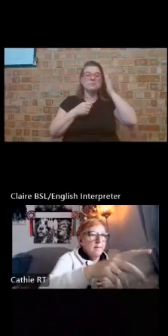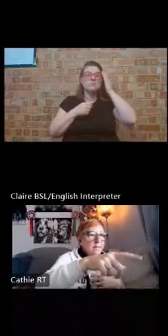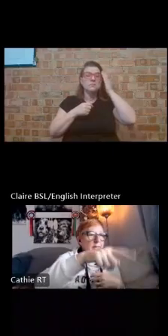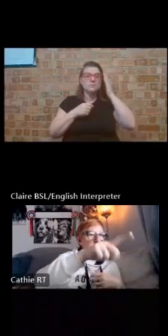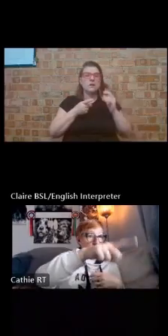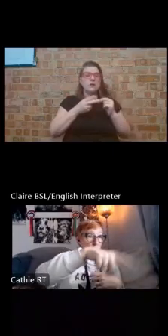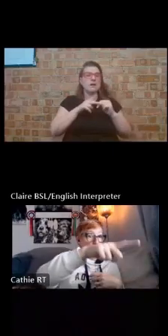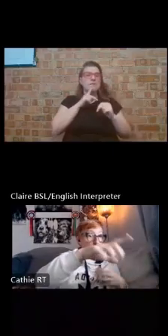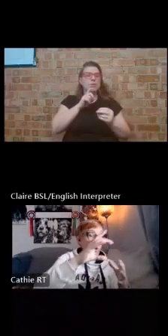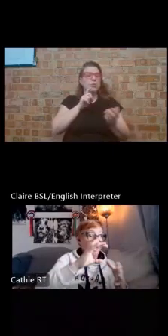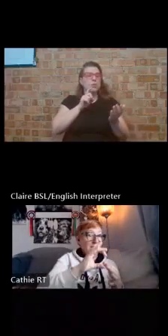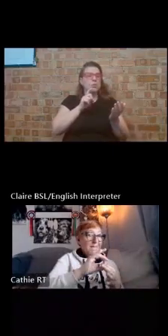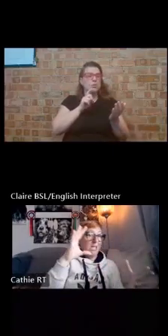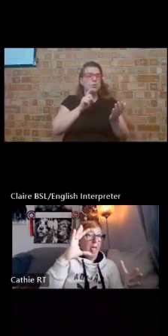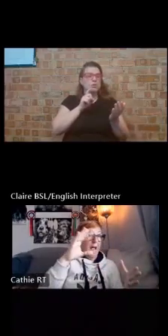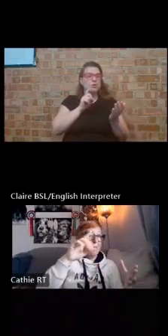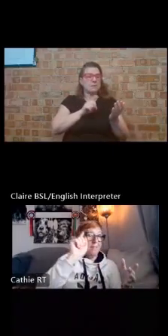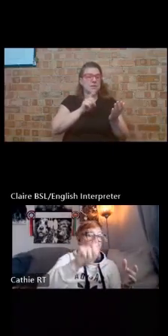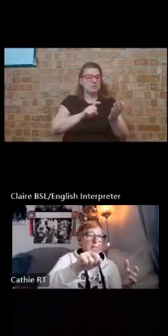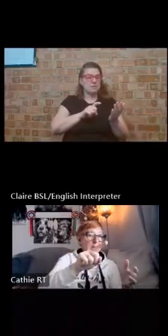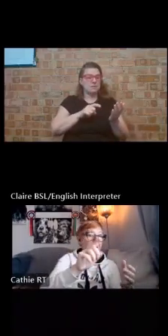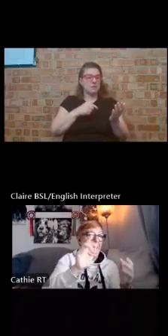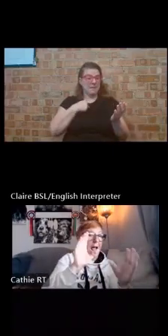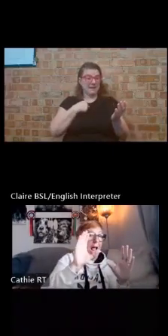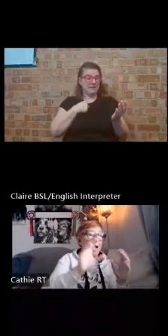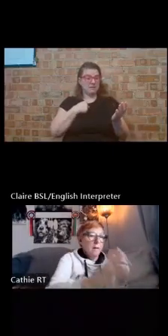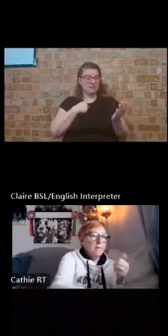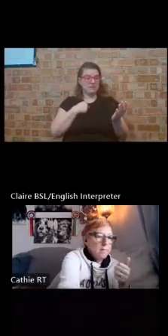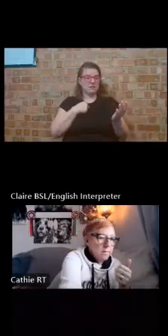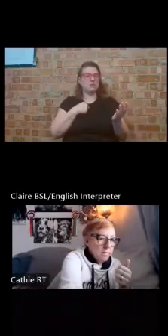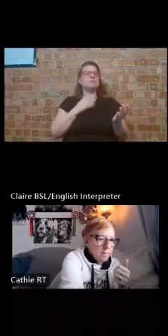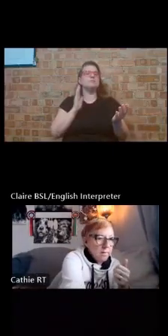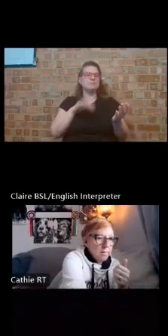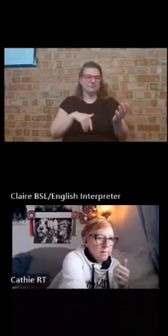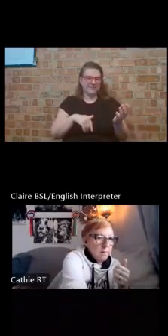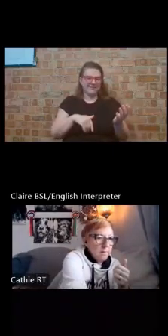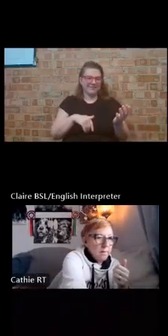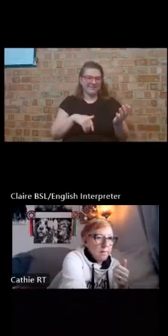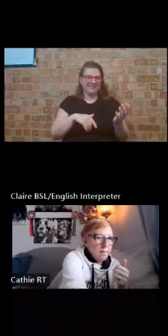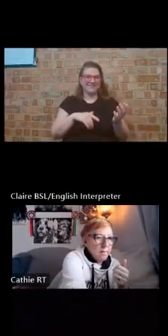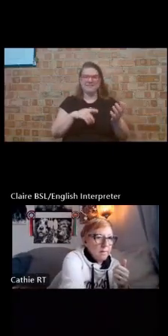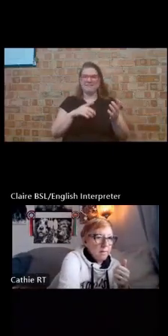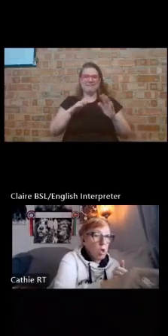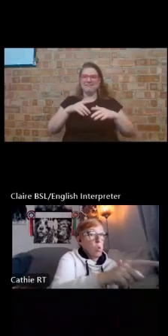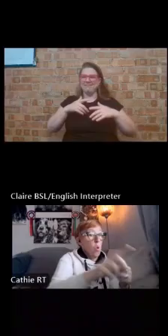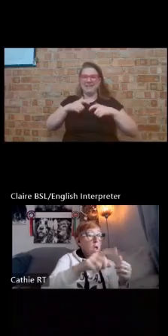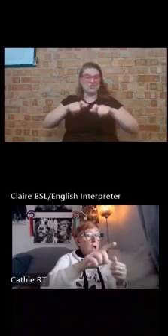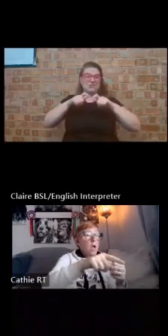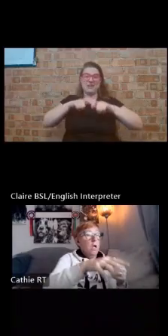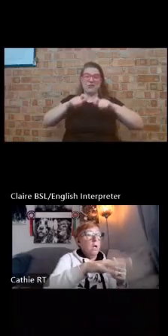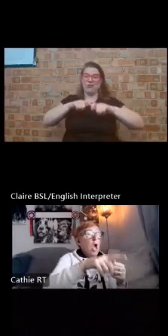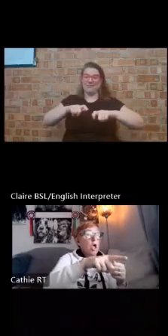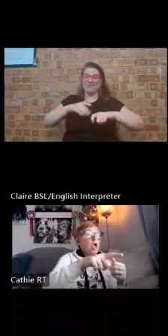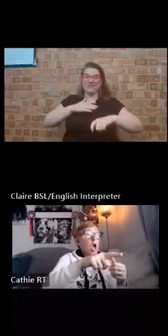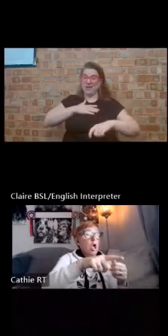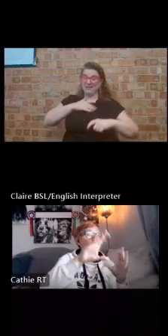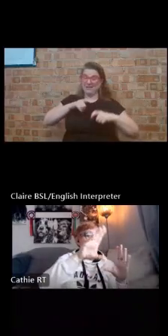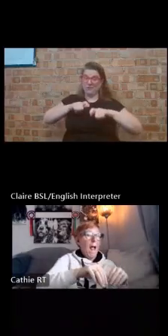if you double tap, the default setting is double tap the controller to turn the zoom on, double tap the controller to turn it